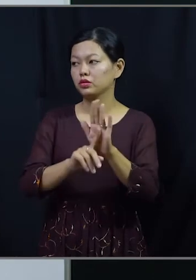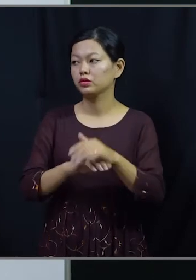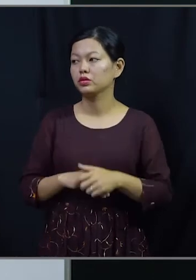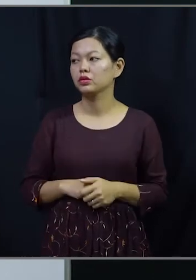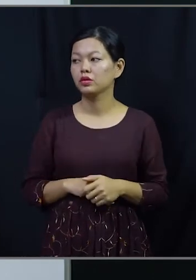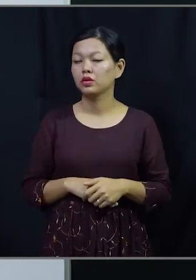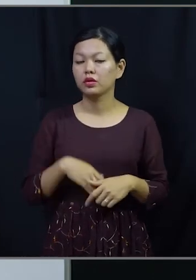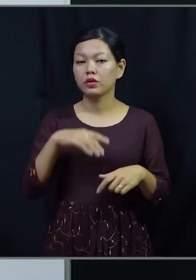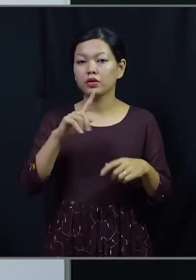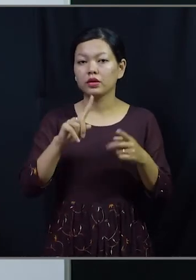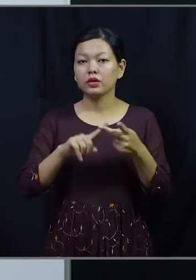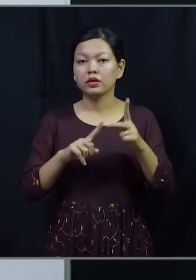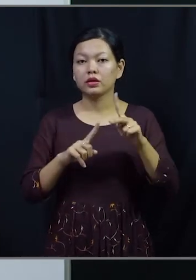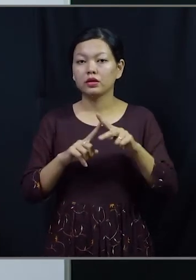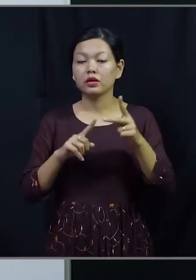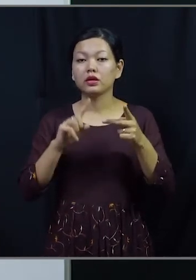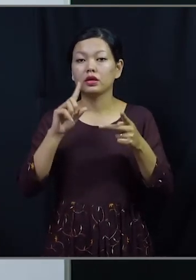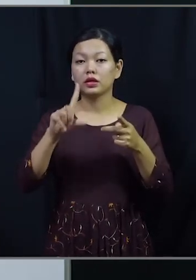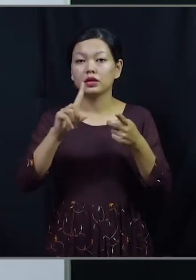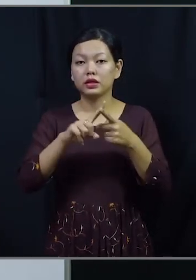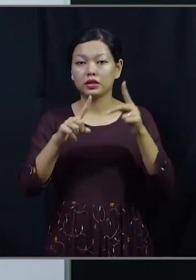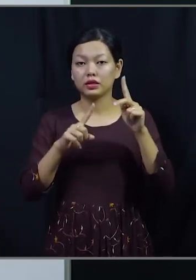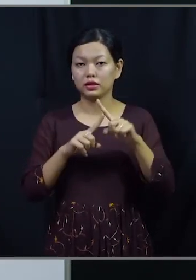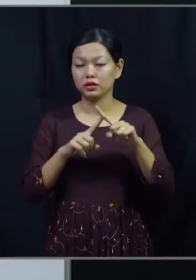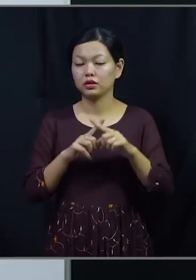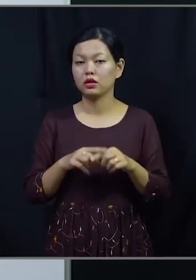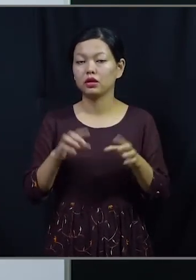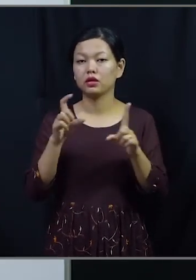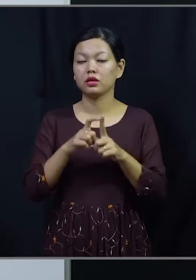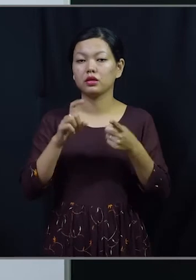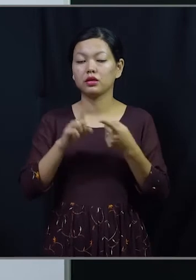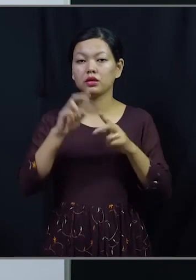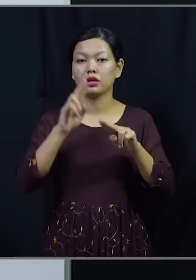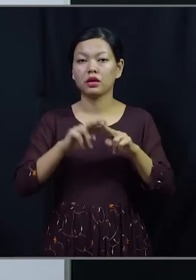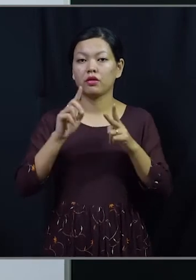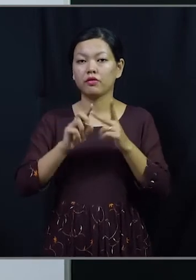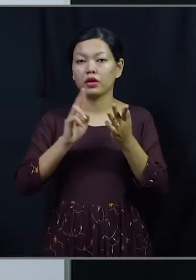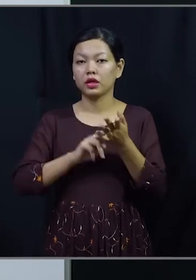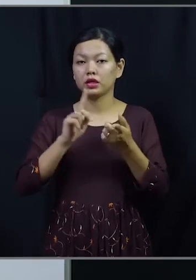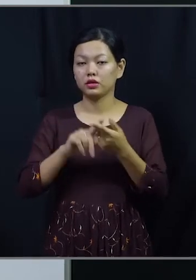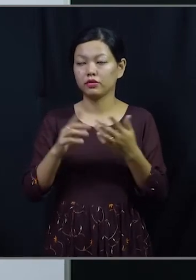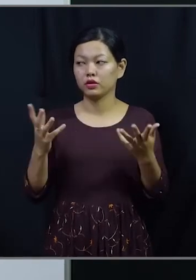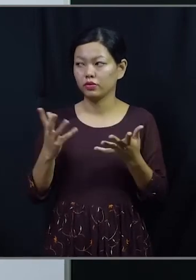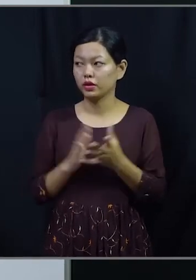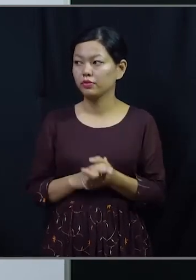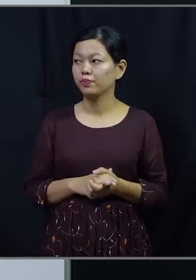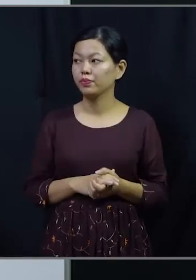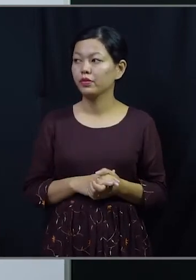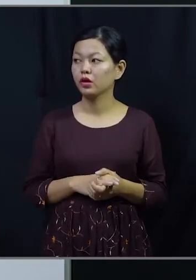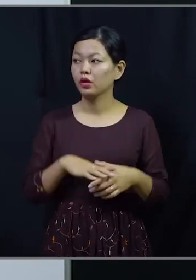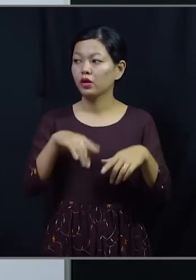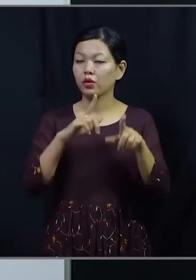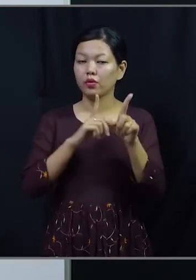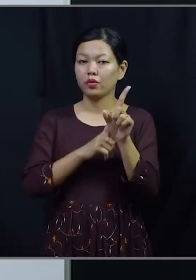Okay, let us define first of all from the fx. Now you take y equal to fx, that is equal to